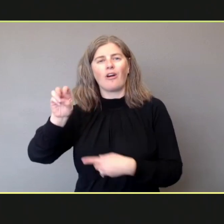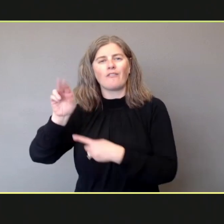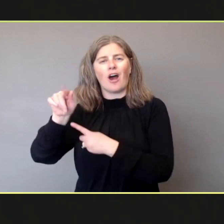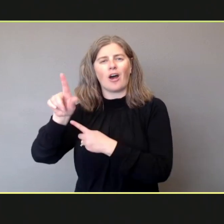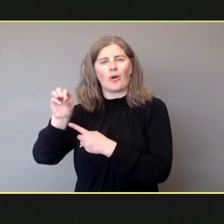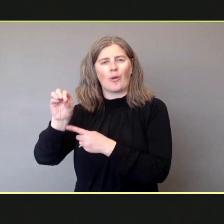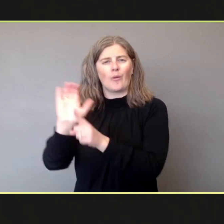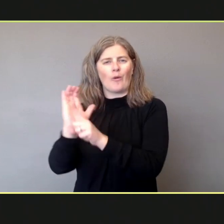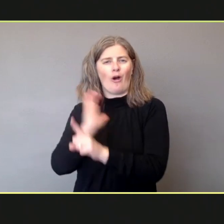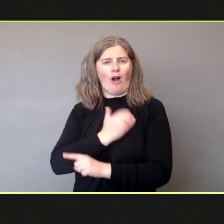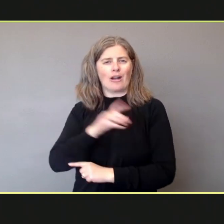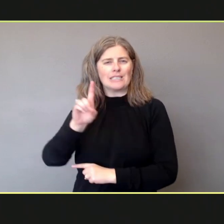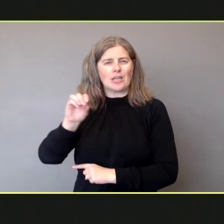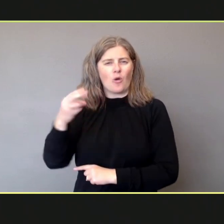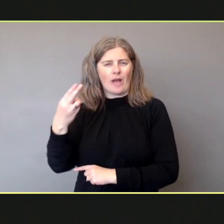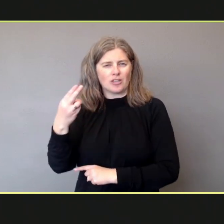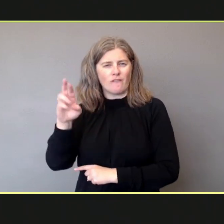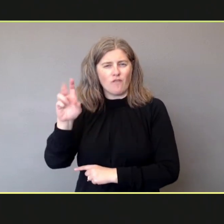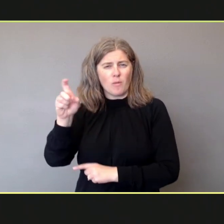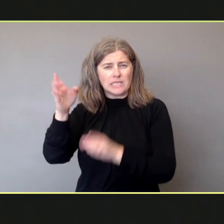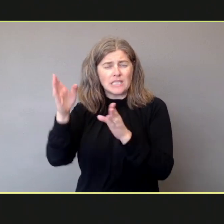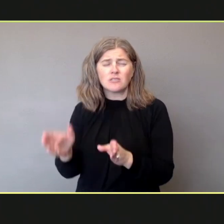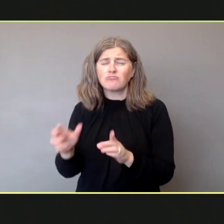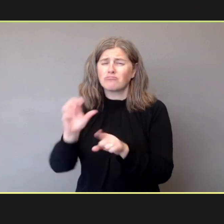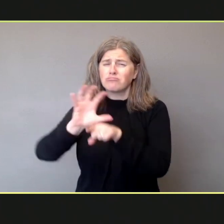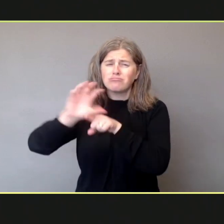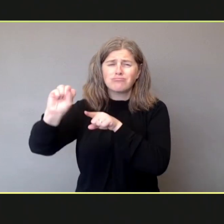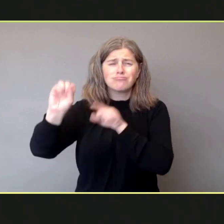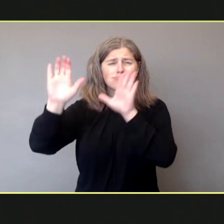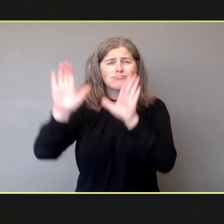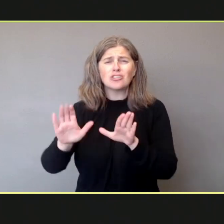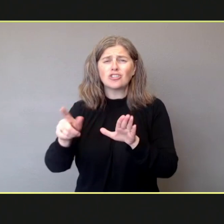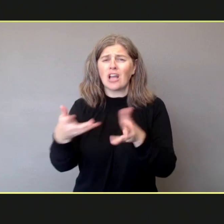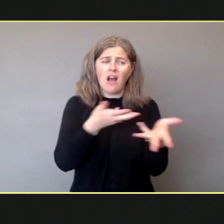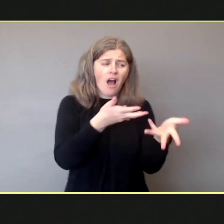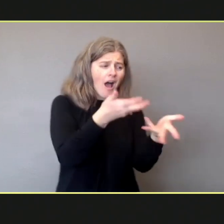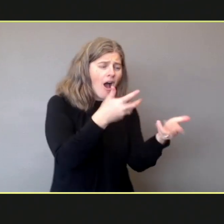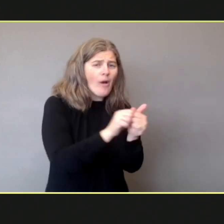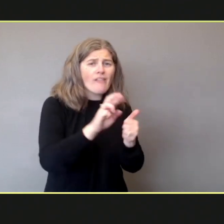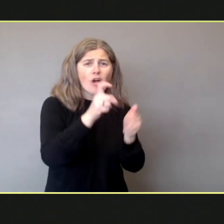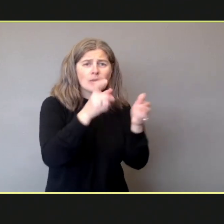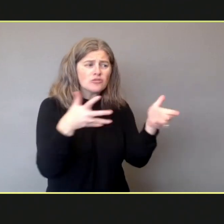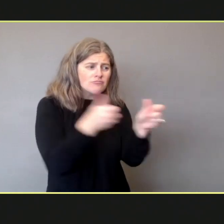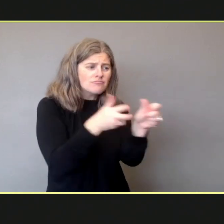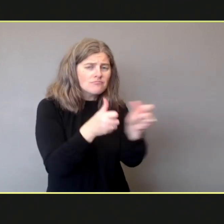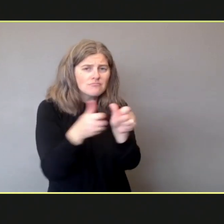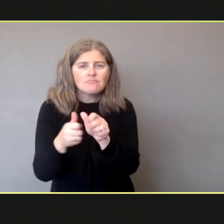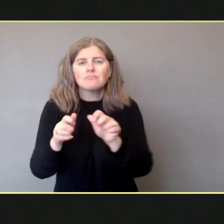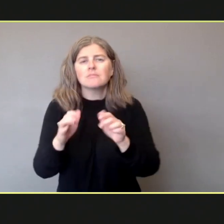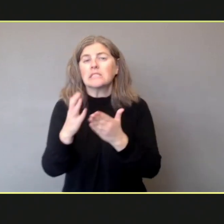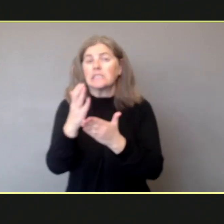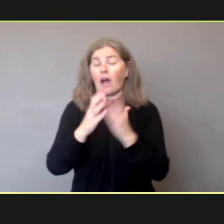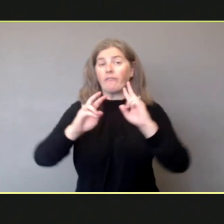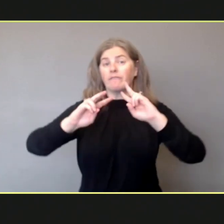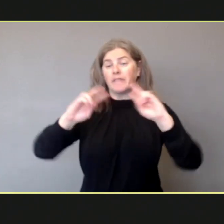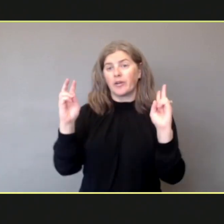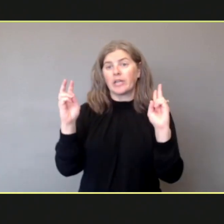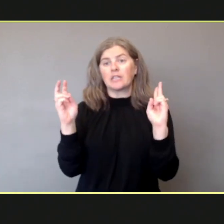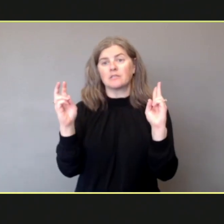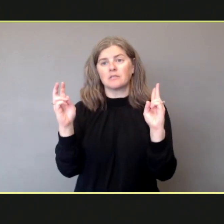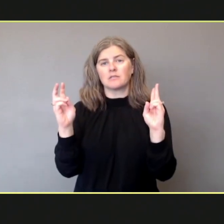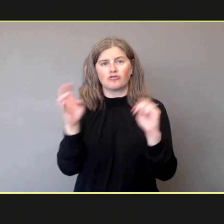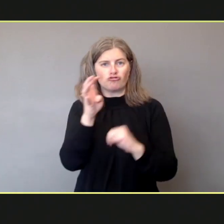Absolutely outstanding, already working with pharmacists to get them up to speed. There are some very